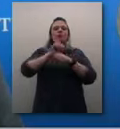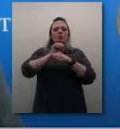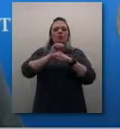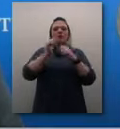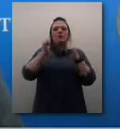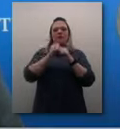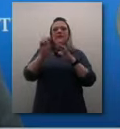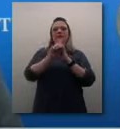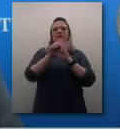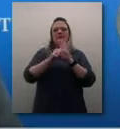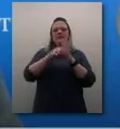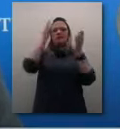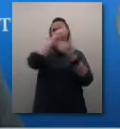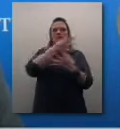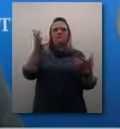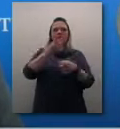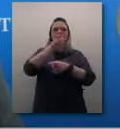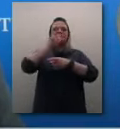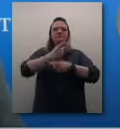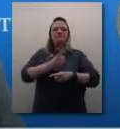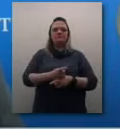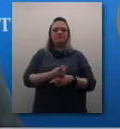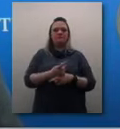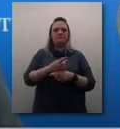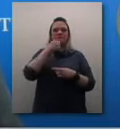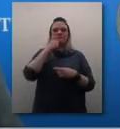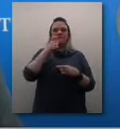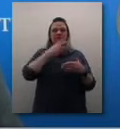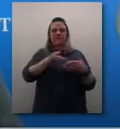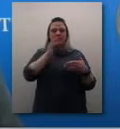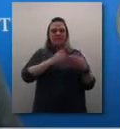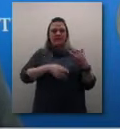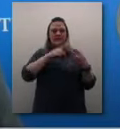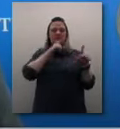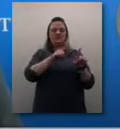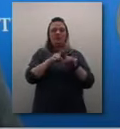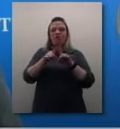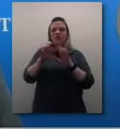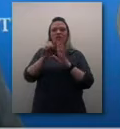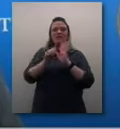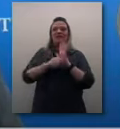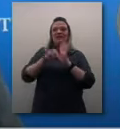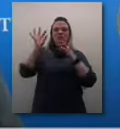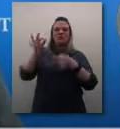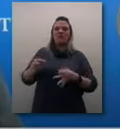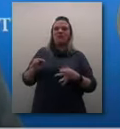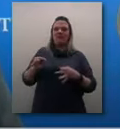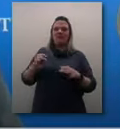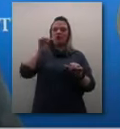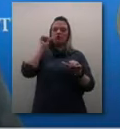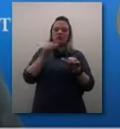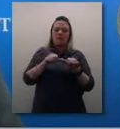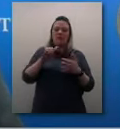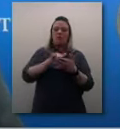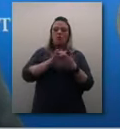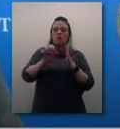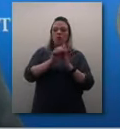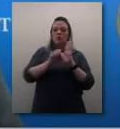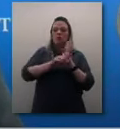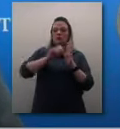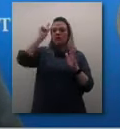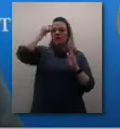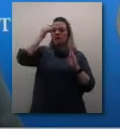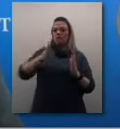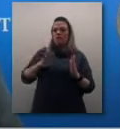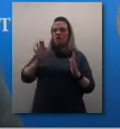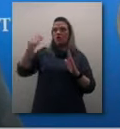state to give them the accurate information, because in the end, it's also going to be the state that's going to make the call. Remember, New York State Governor Andrew Cuomo,